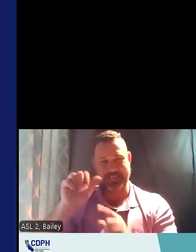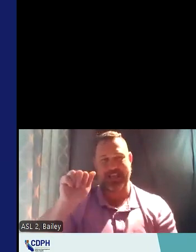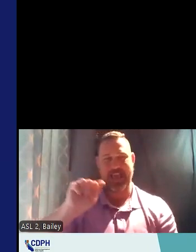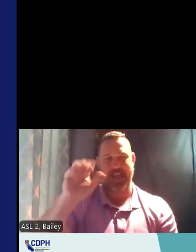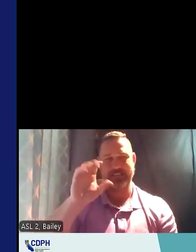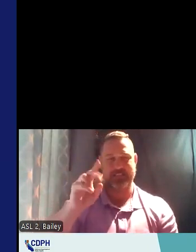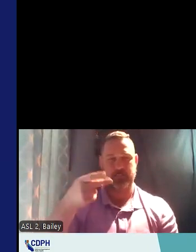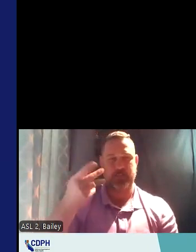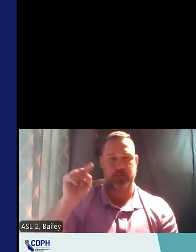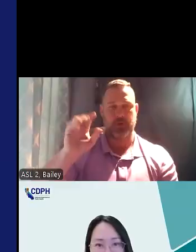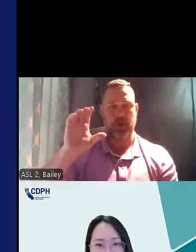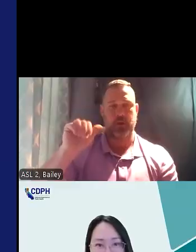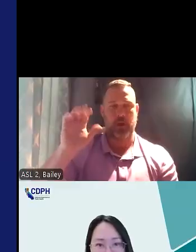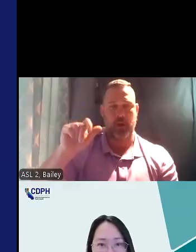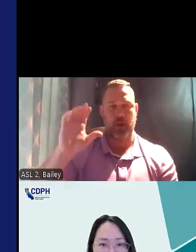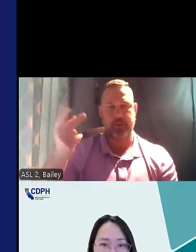alzheimersd@cdph.ca.gov.